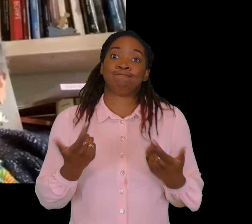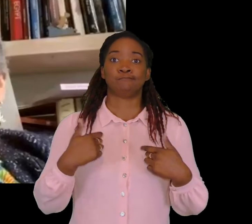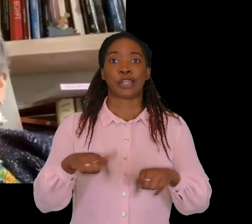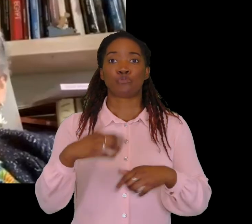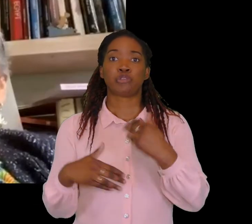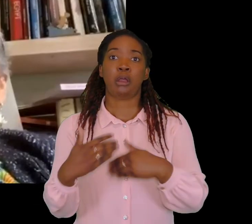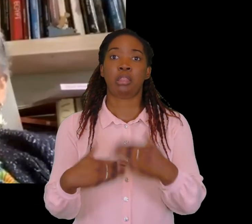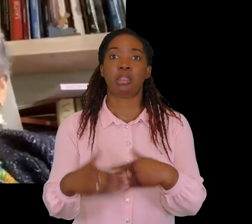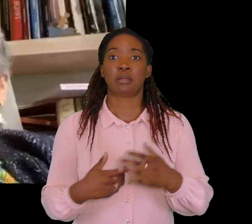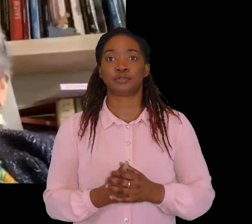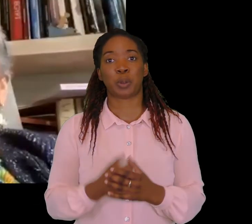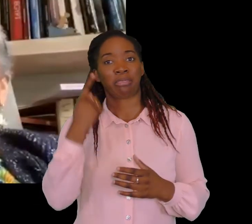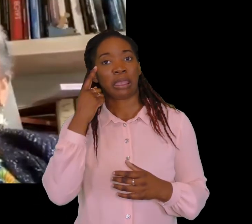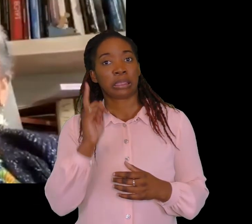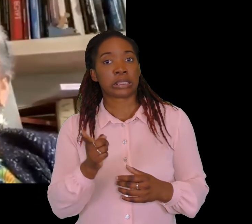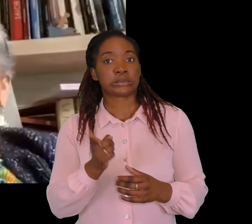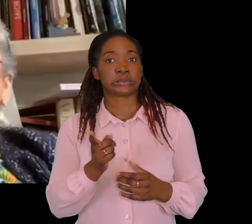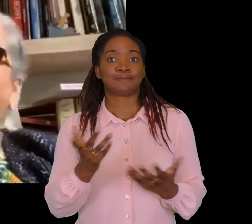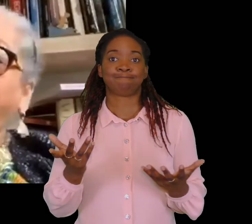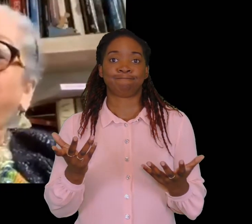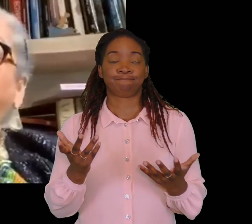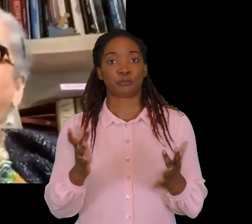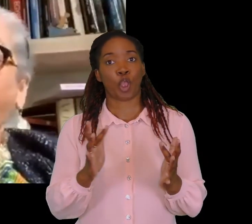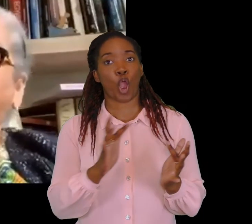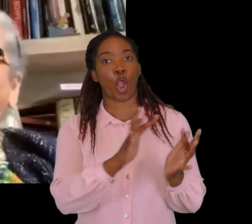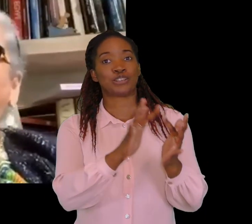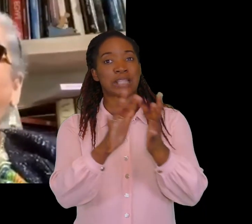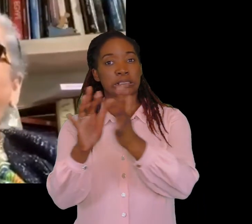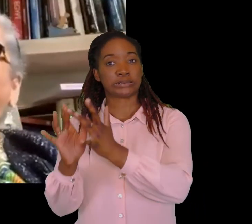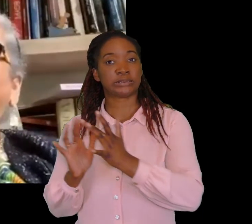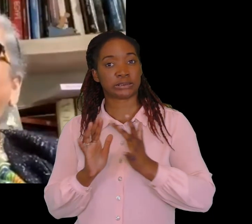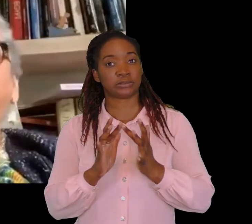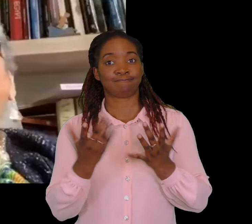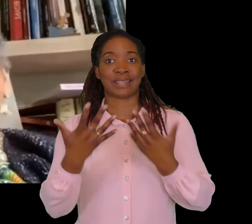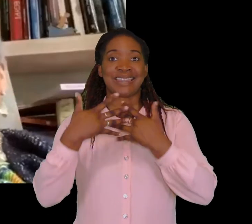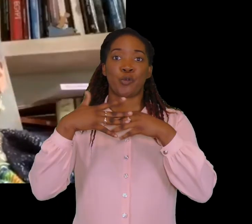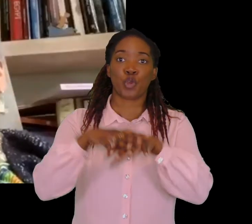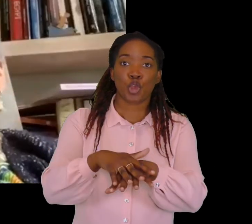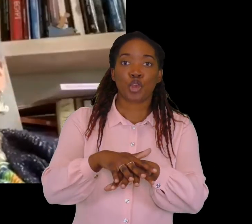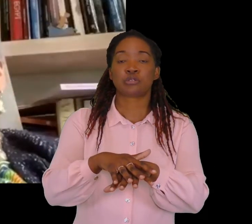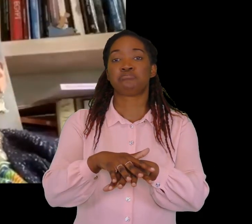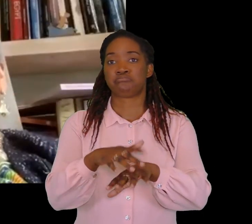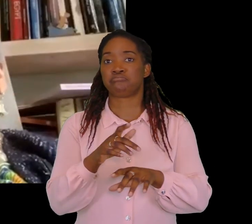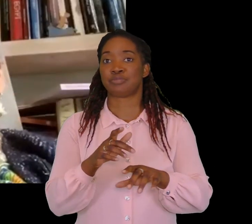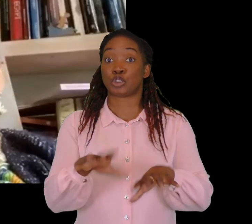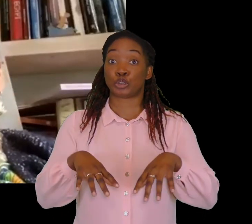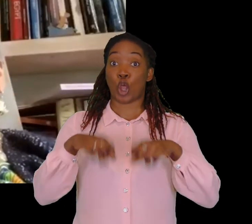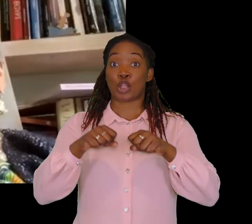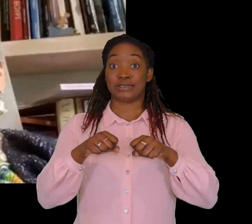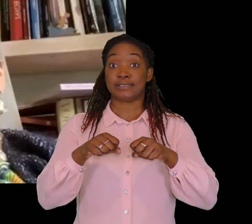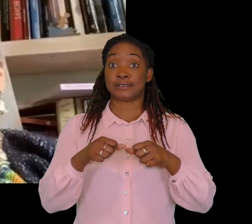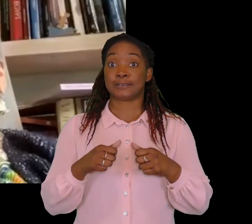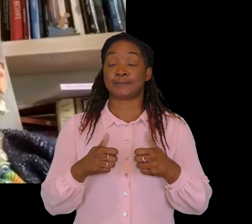on. But I think that is that contact, that network that was